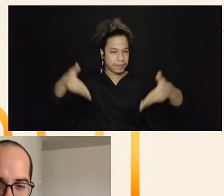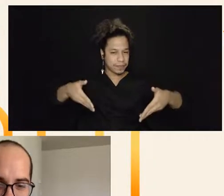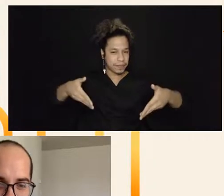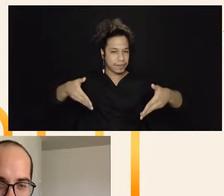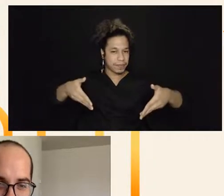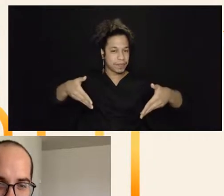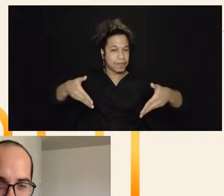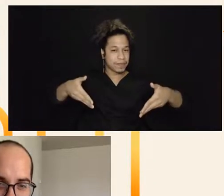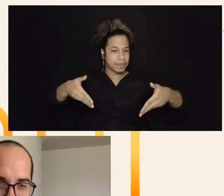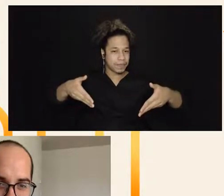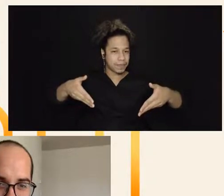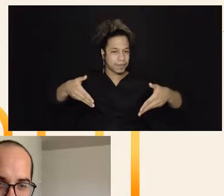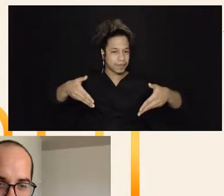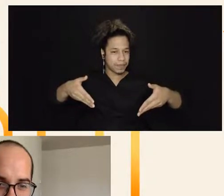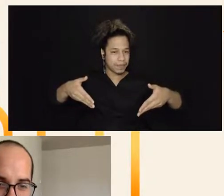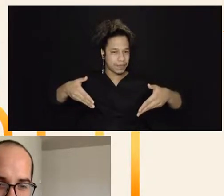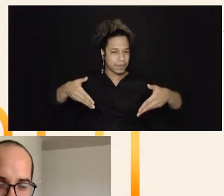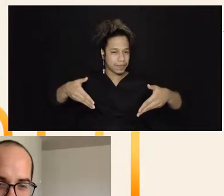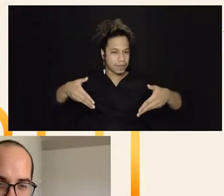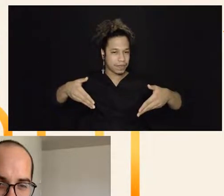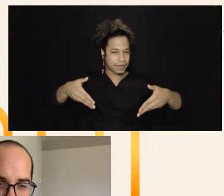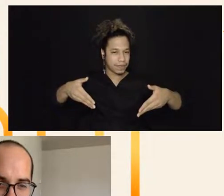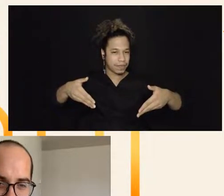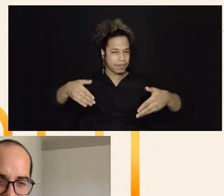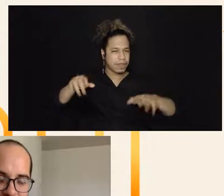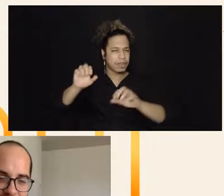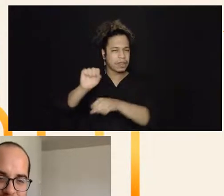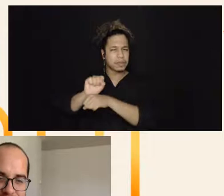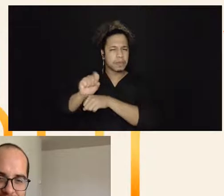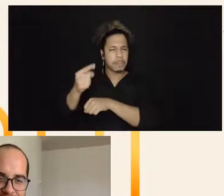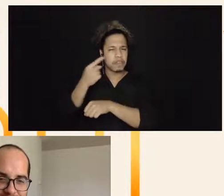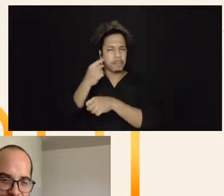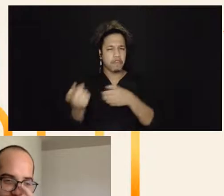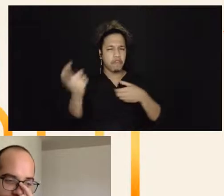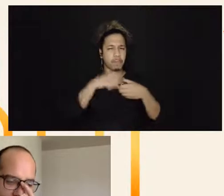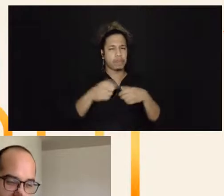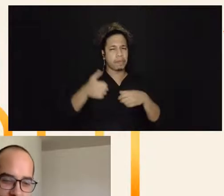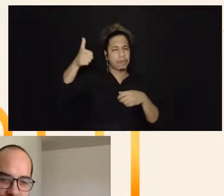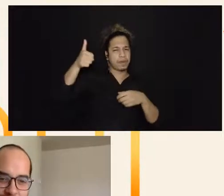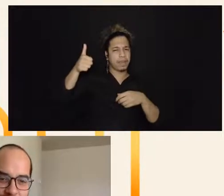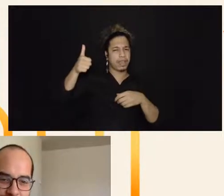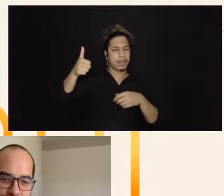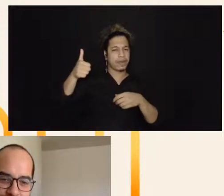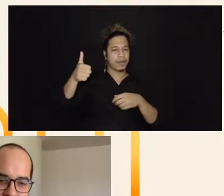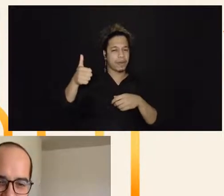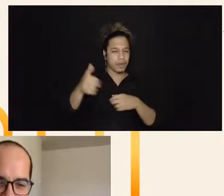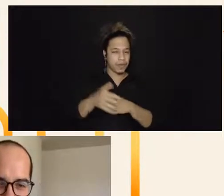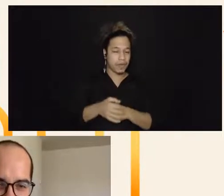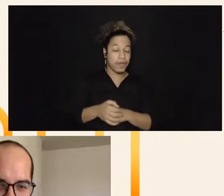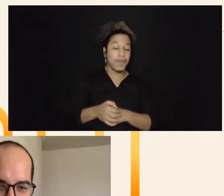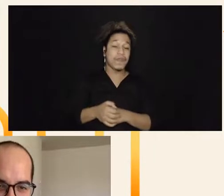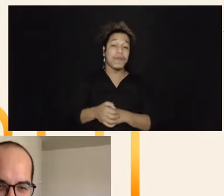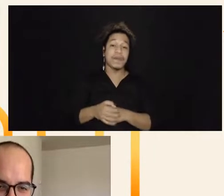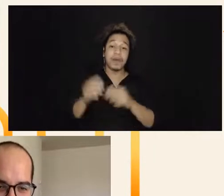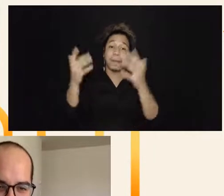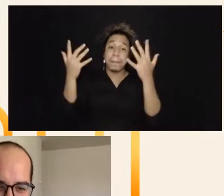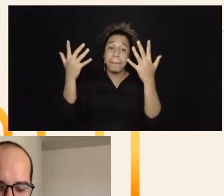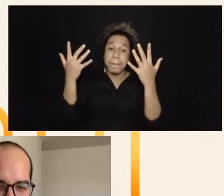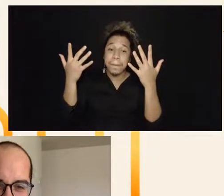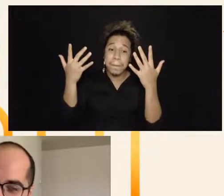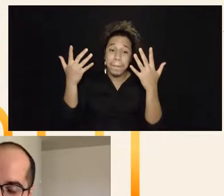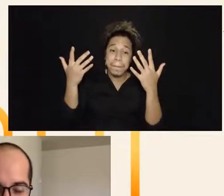Okay, can you go to the first one? That's that one. Congratulations on your talk. Just hold on,